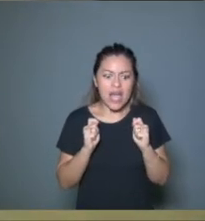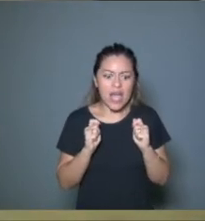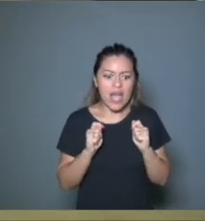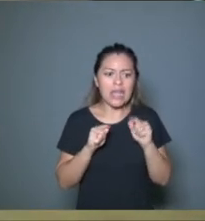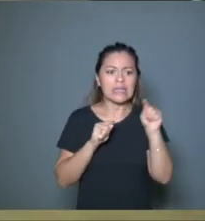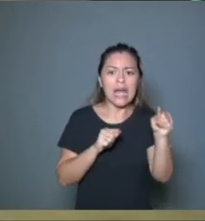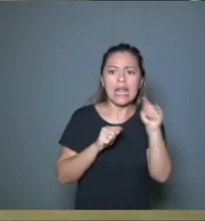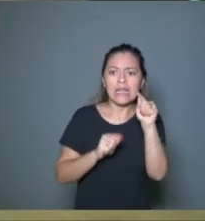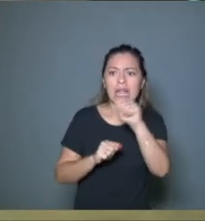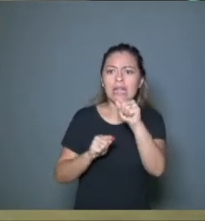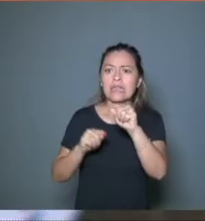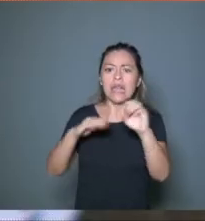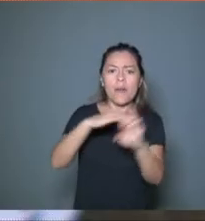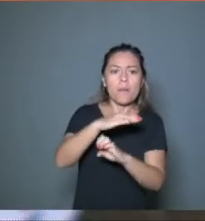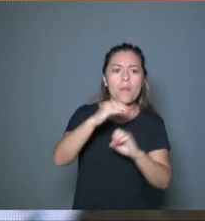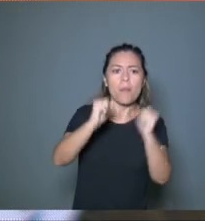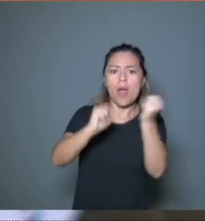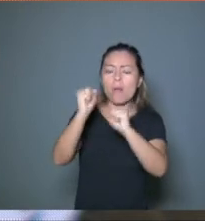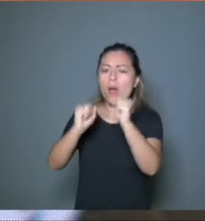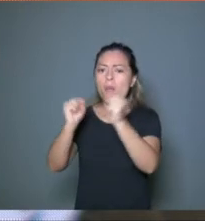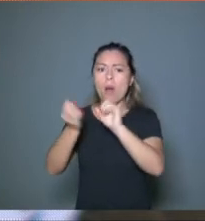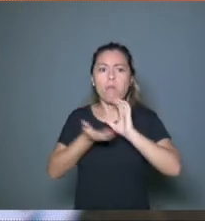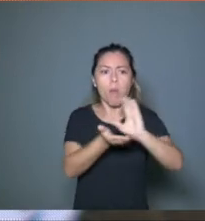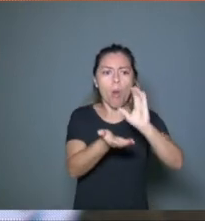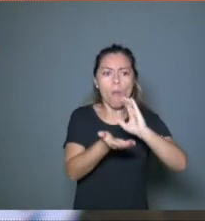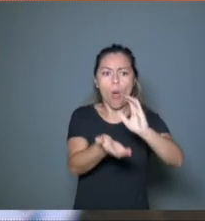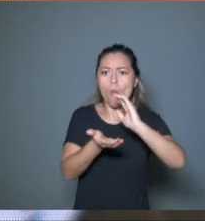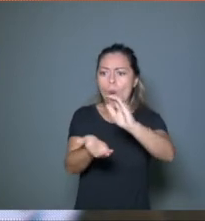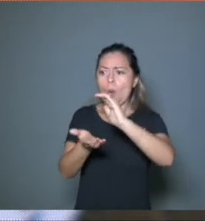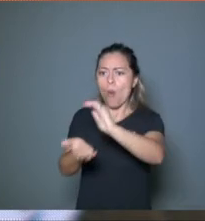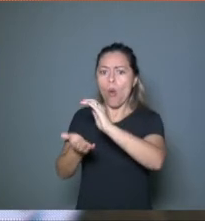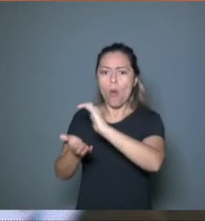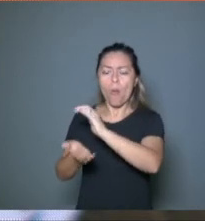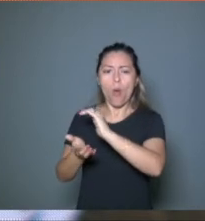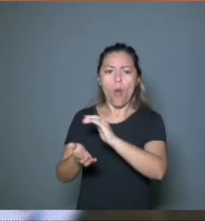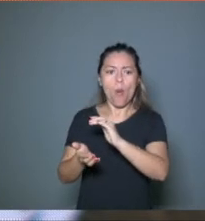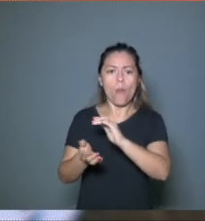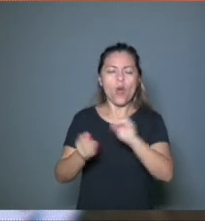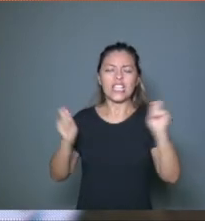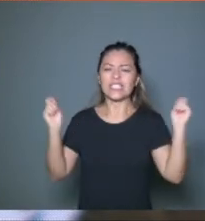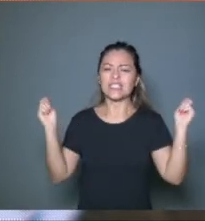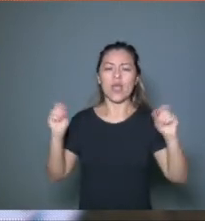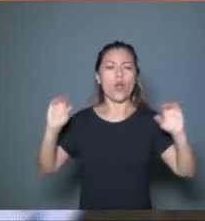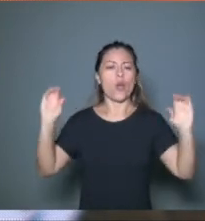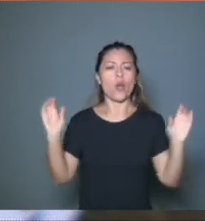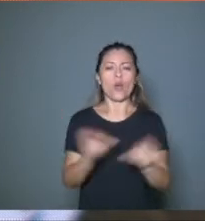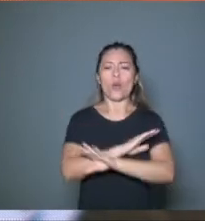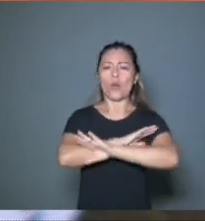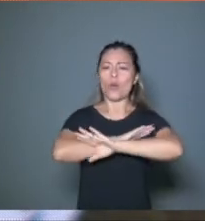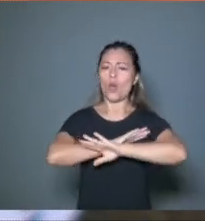And it's difficult to supply all of the farmers in.